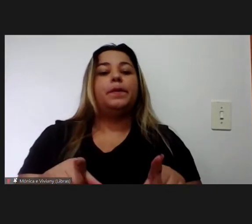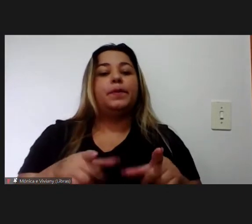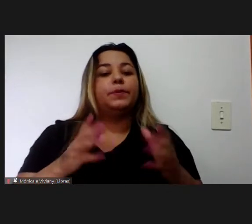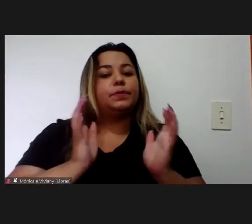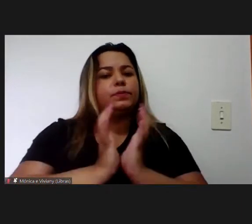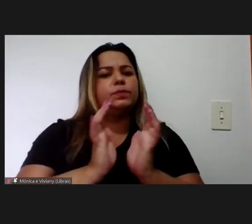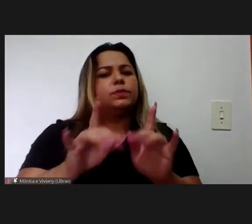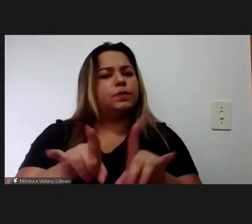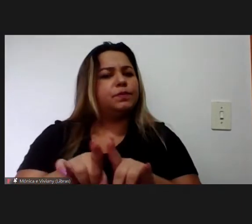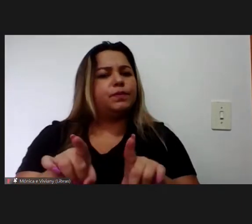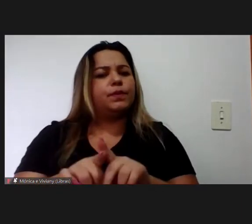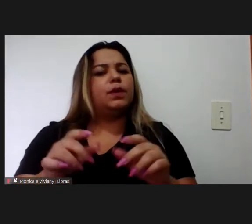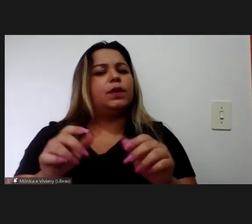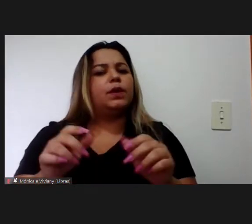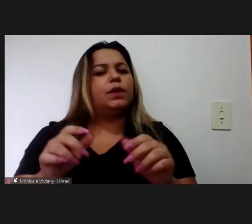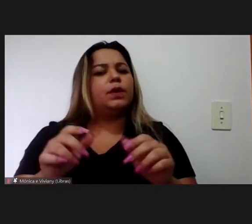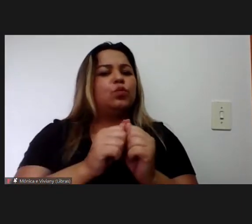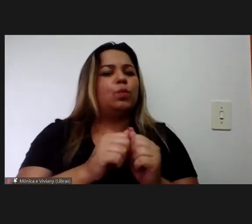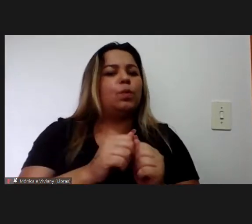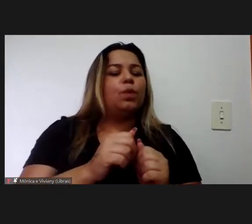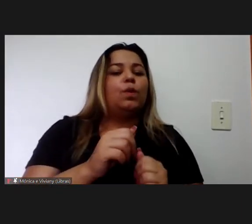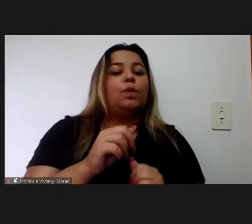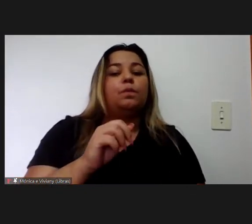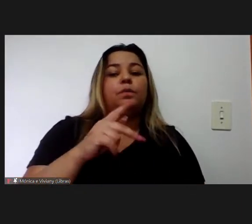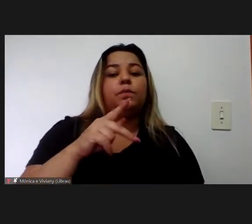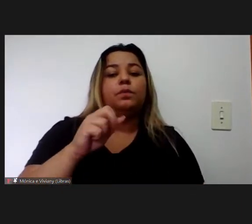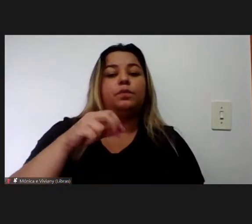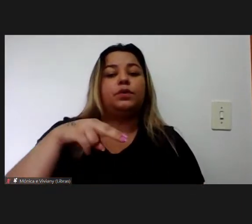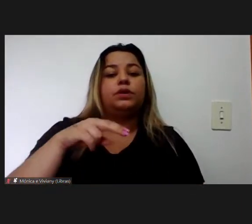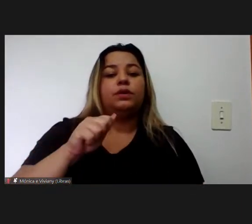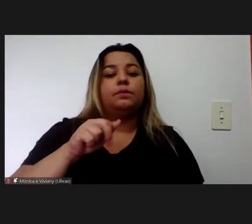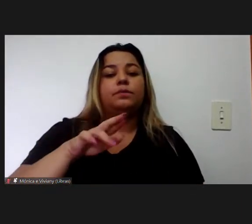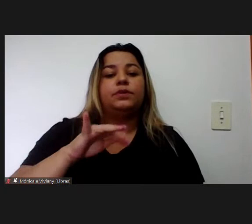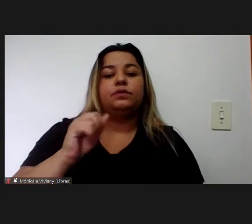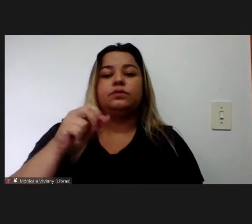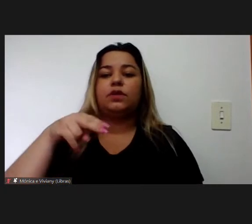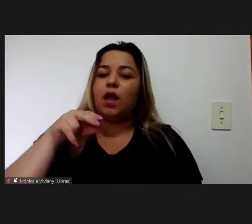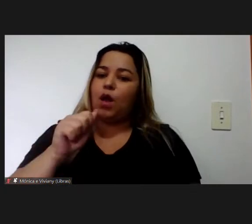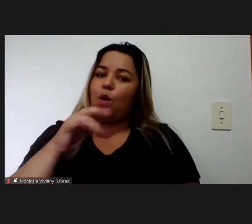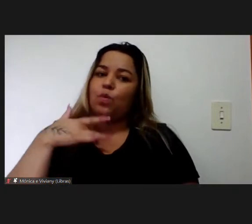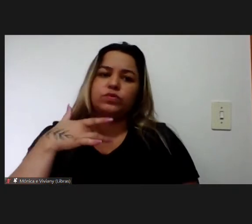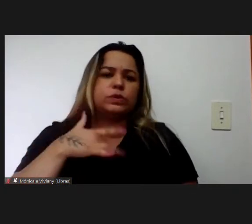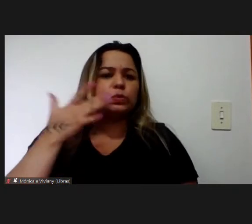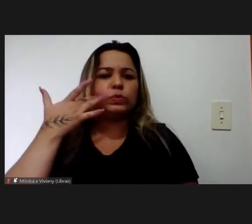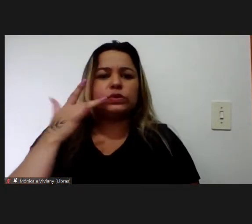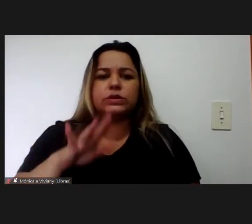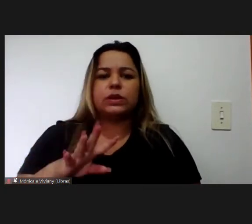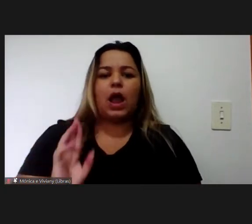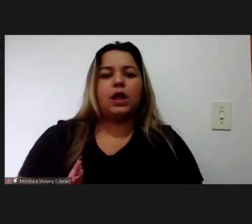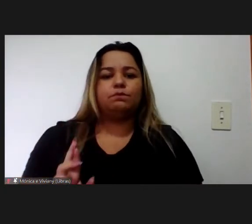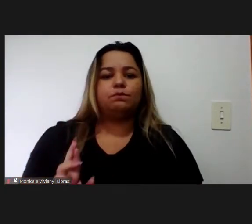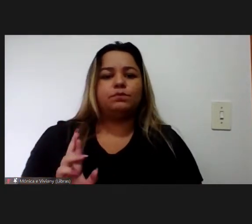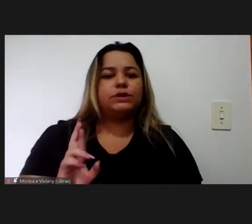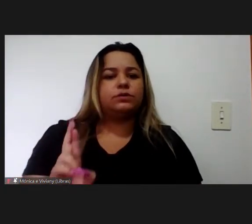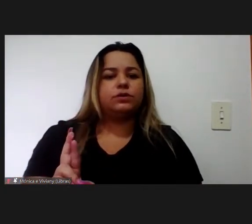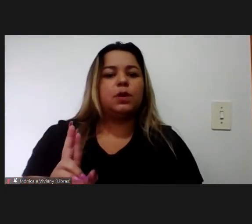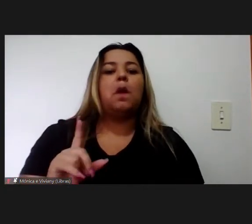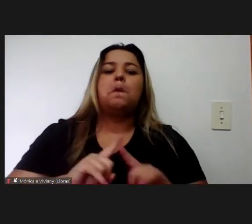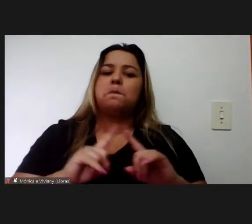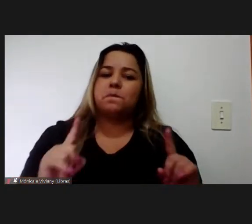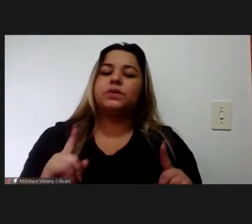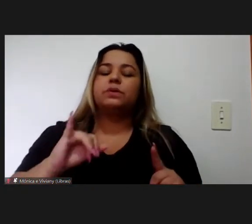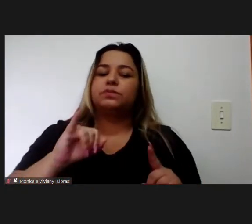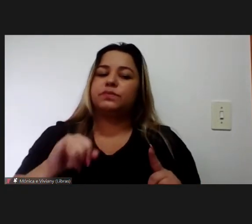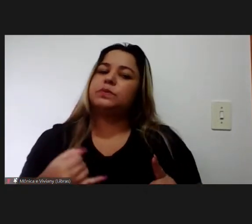Department for Health Promotion in partnership with the PAHO that I salute now. I don't know who is representing